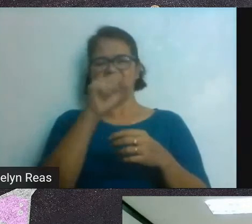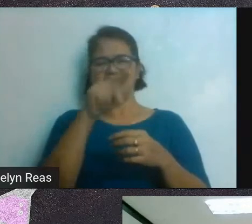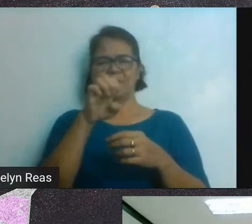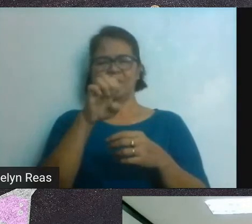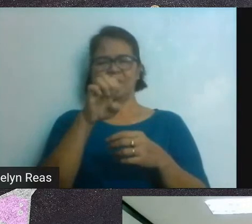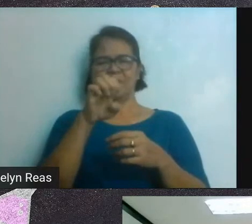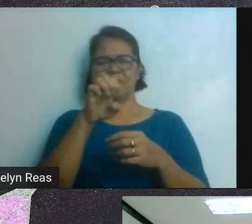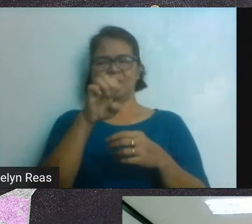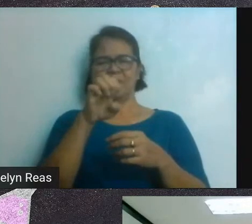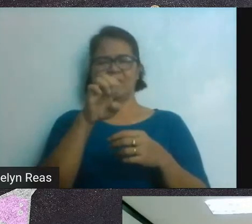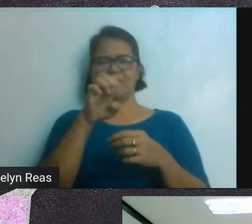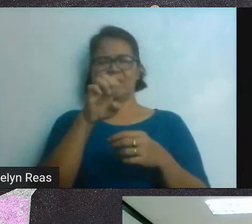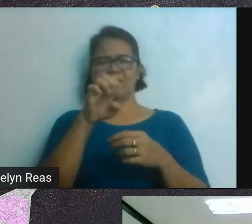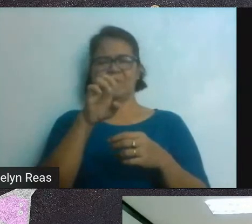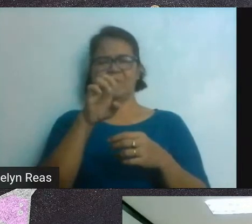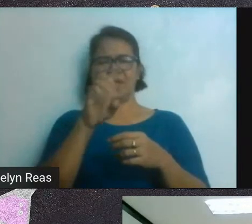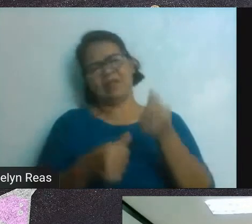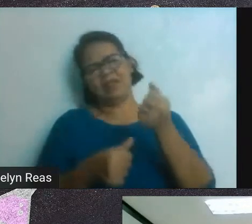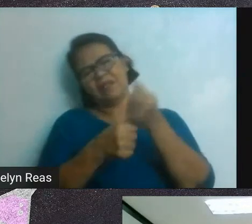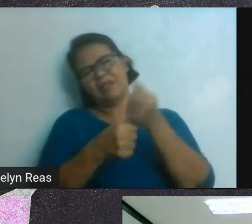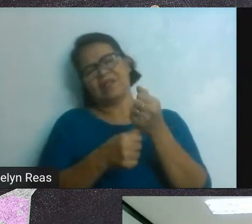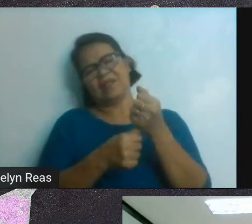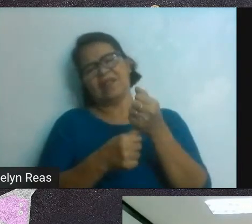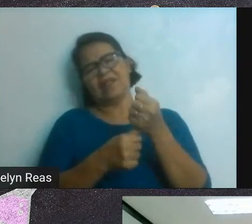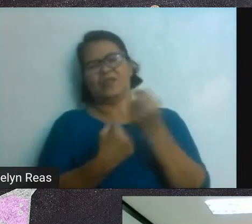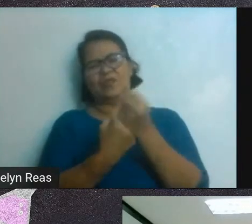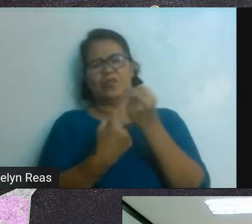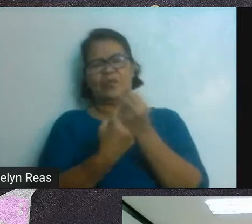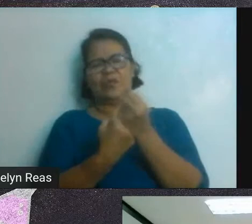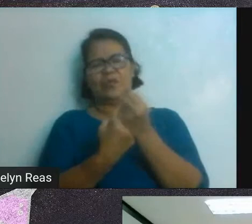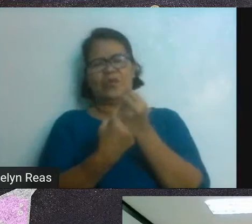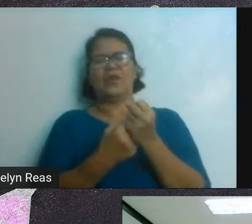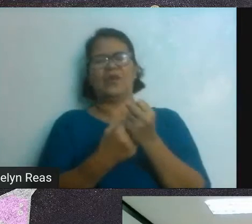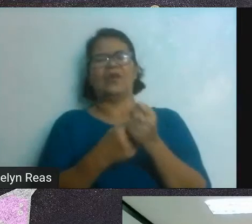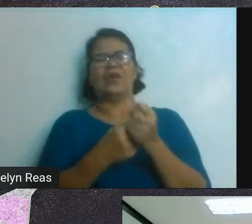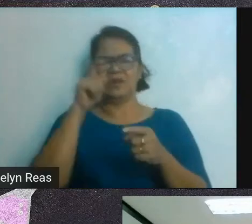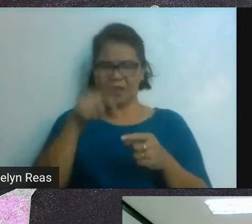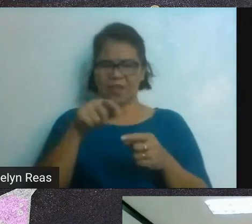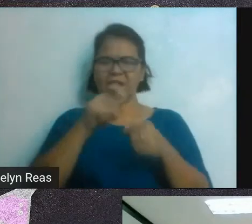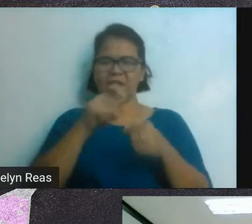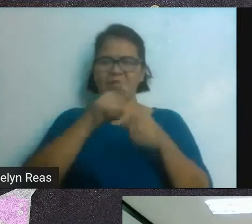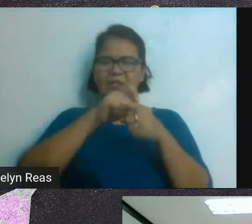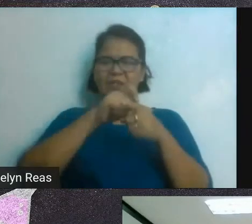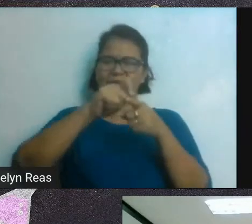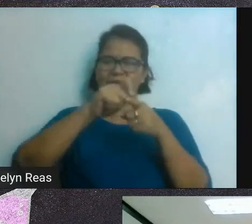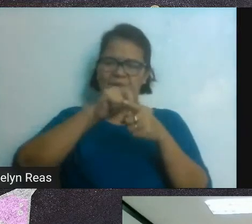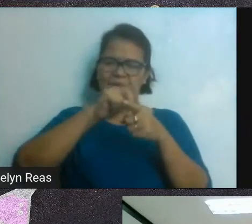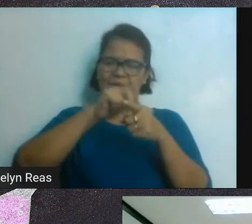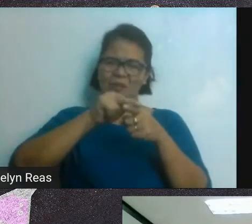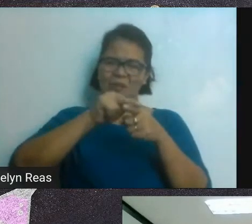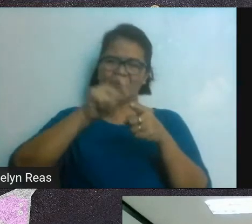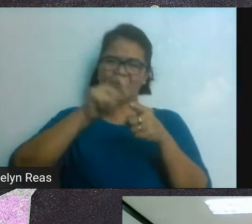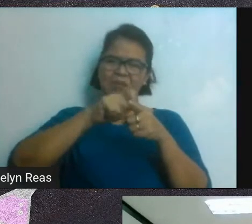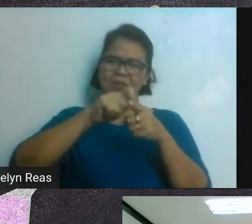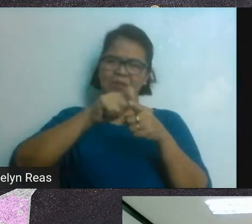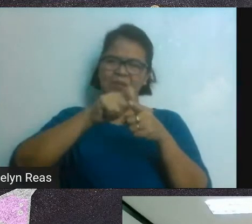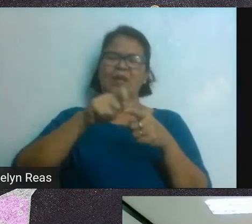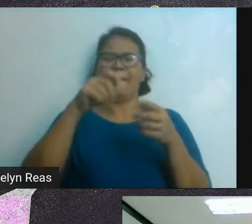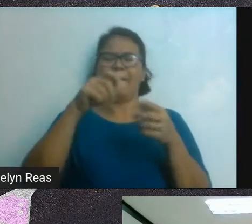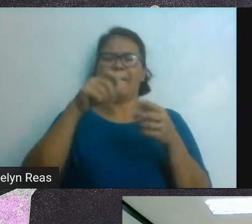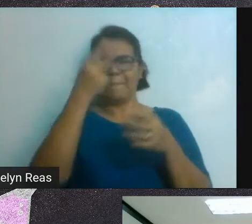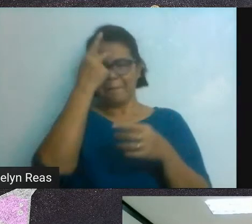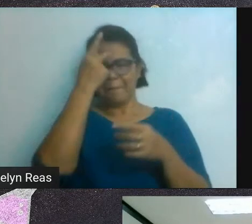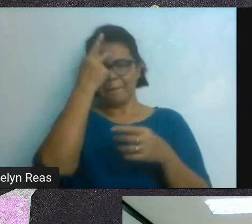matrain natin yung mga parents. So, ang tip talaga is when we look at capacitating the families or